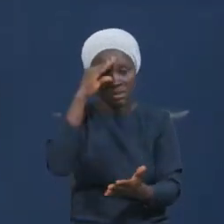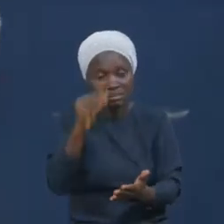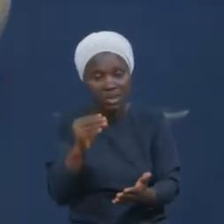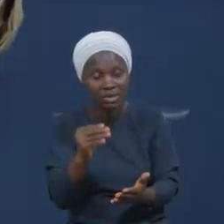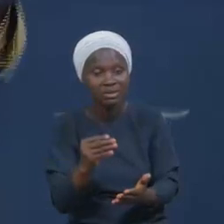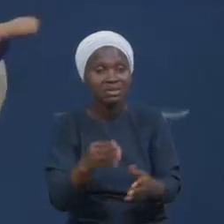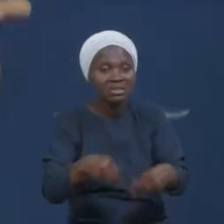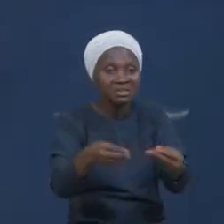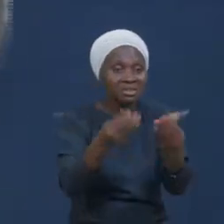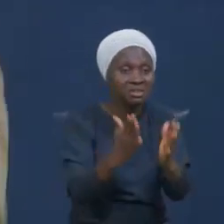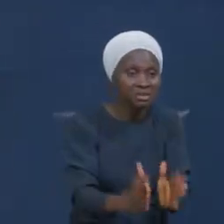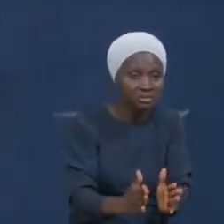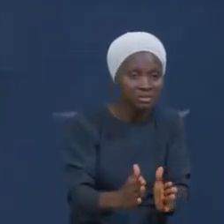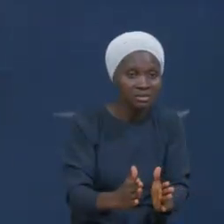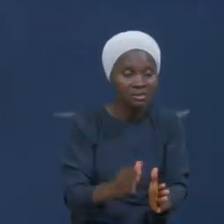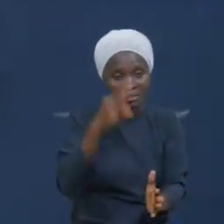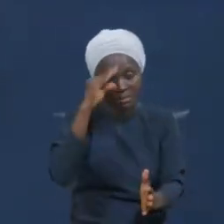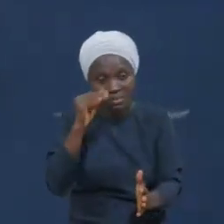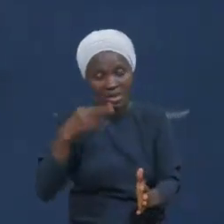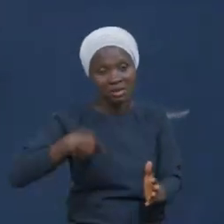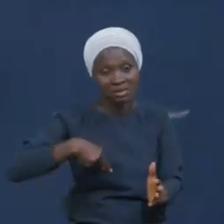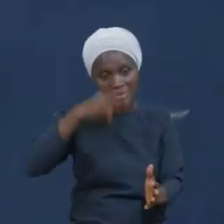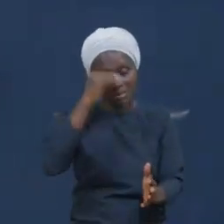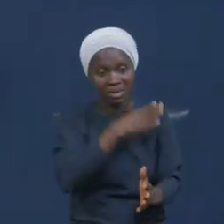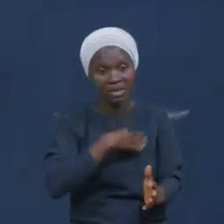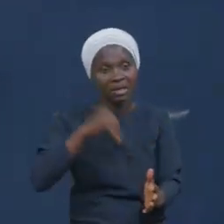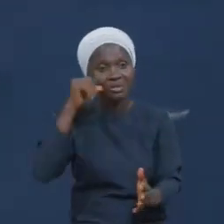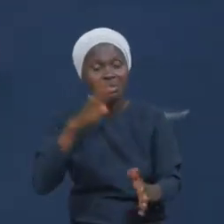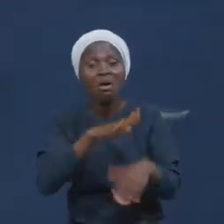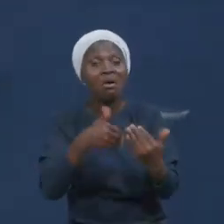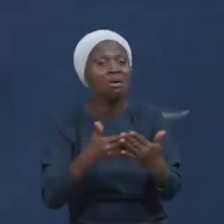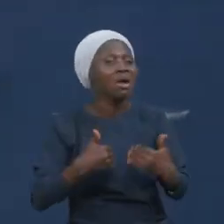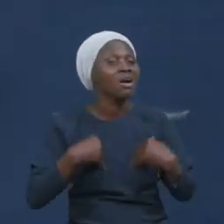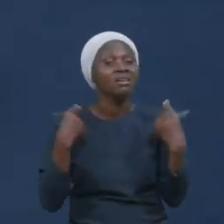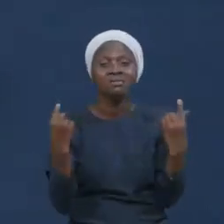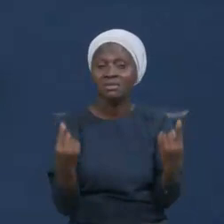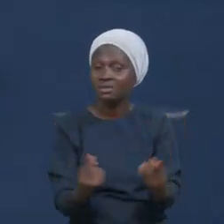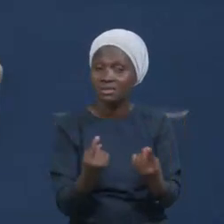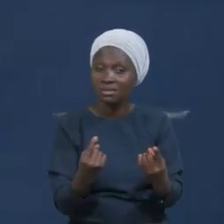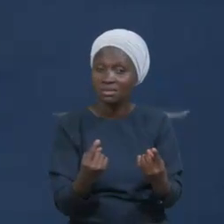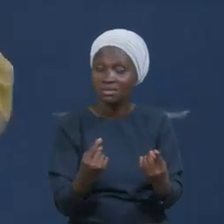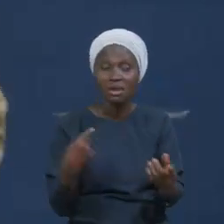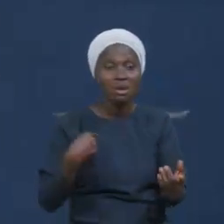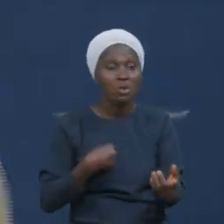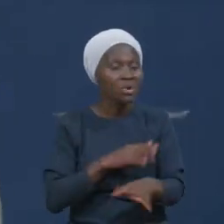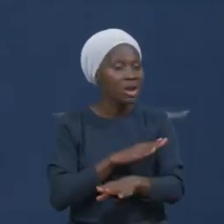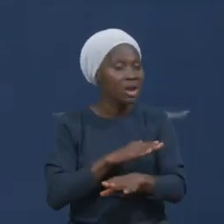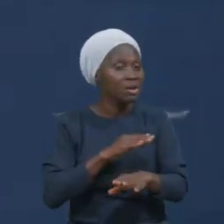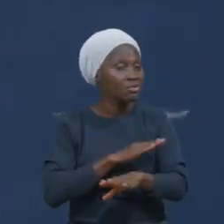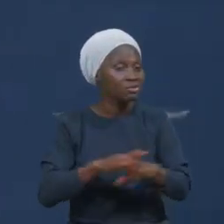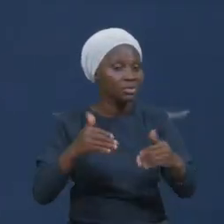men, religious men and women, all have sinned. We have no